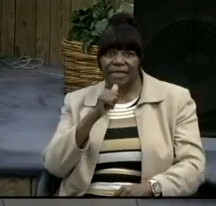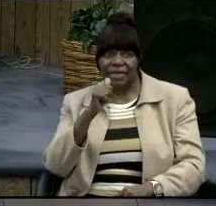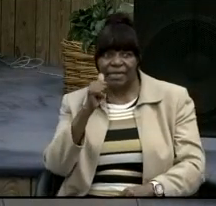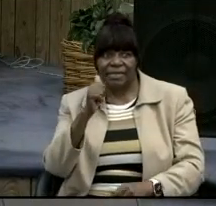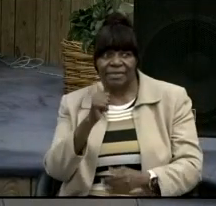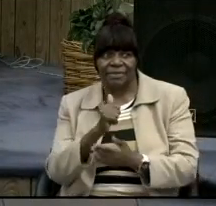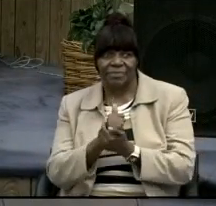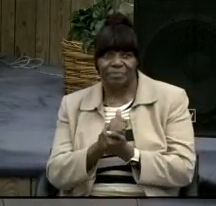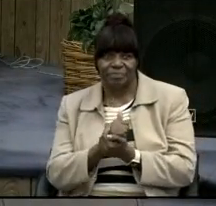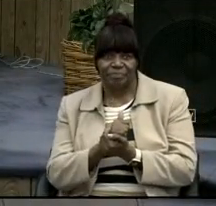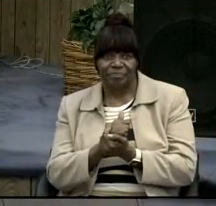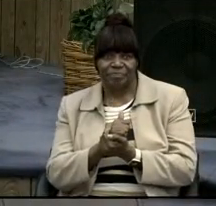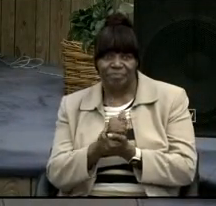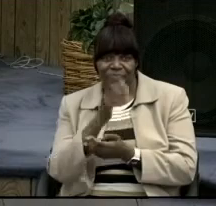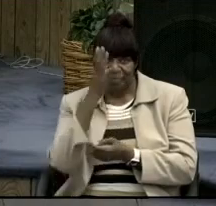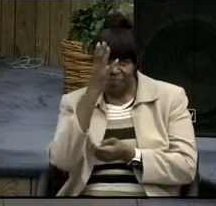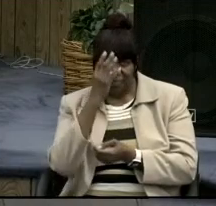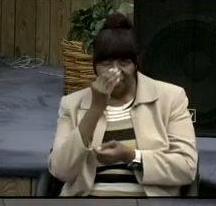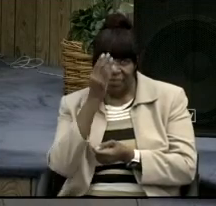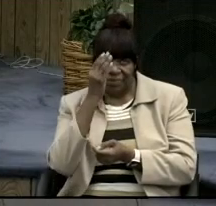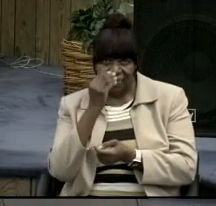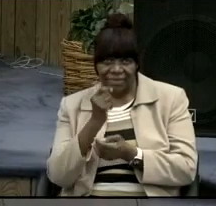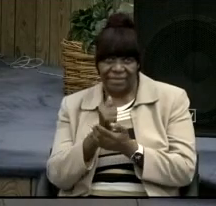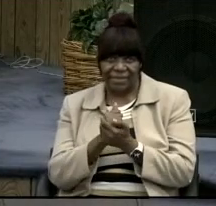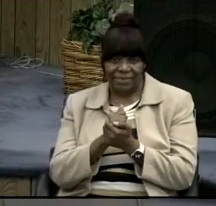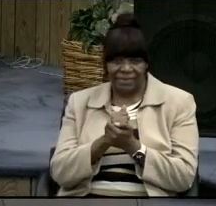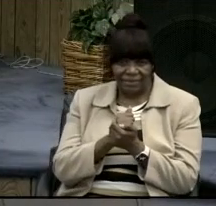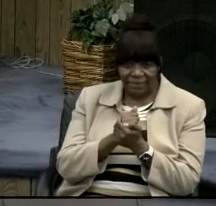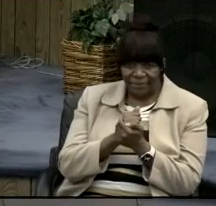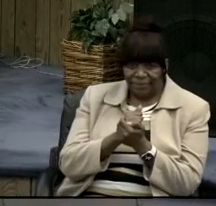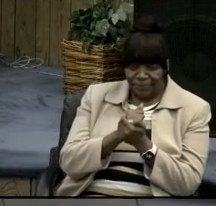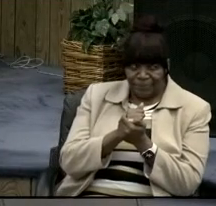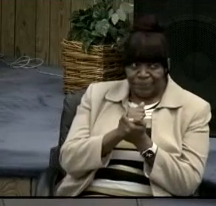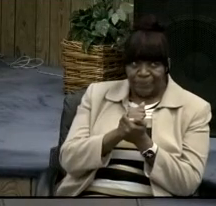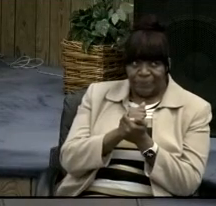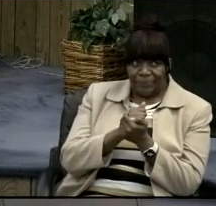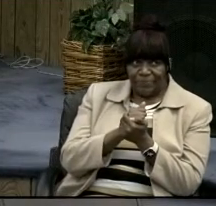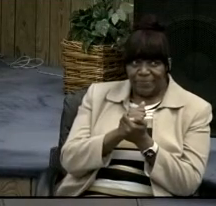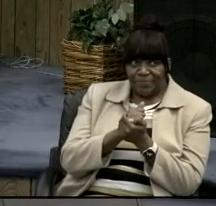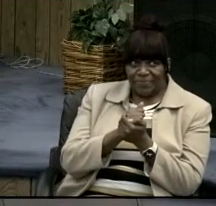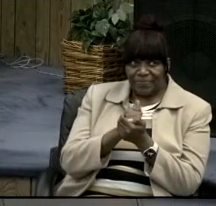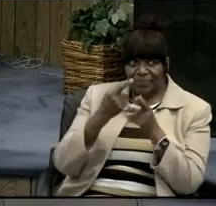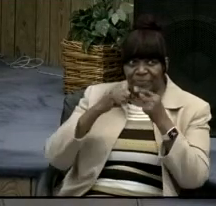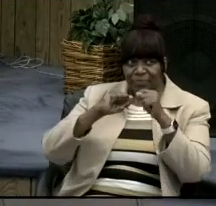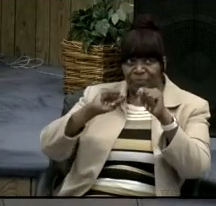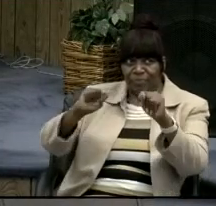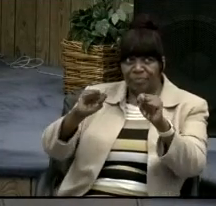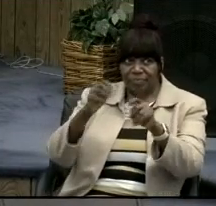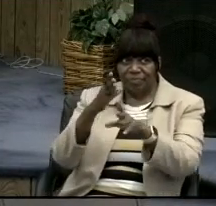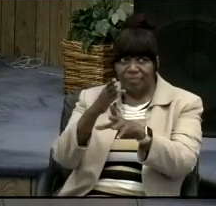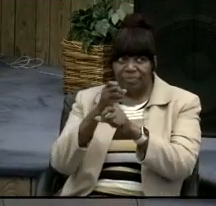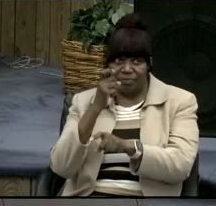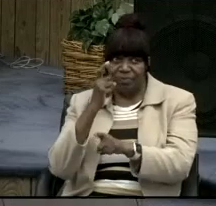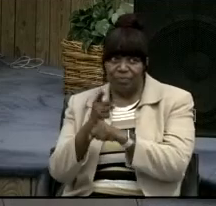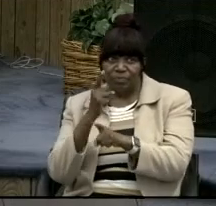this. They have been through quite a bit this morning trying to get things